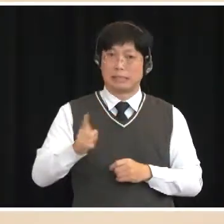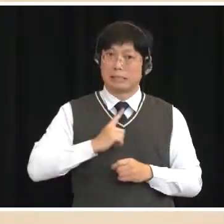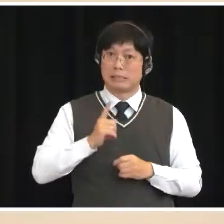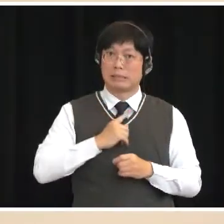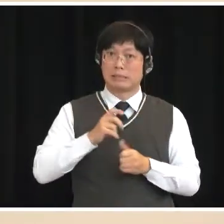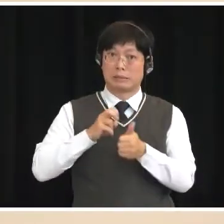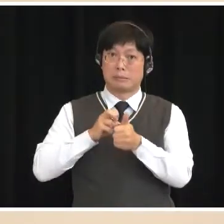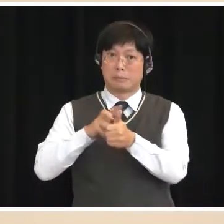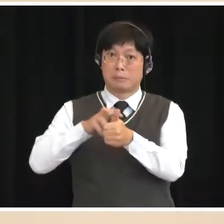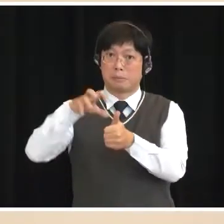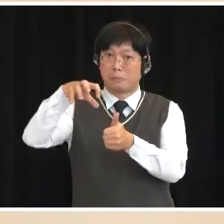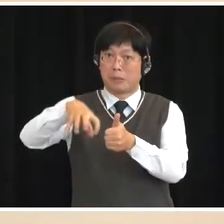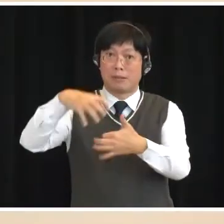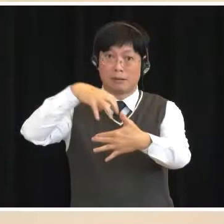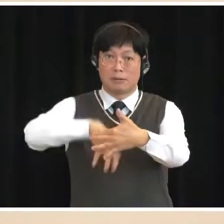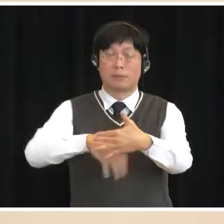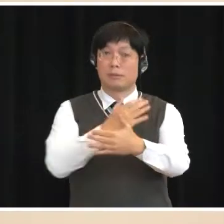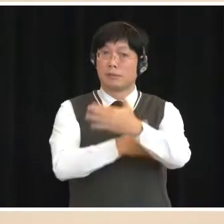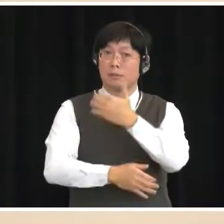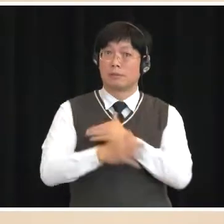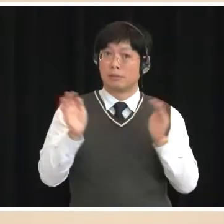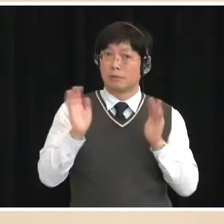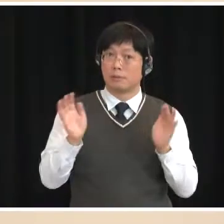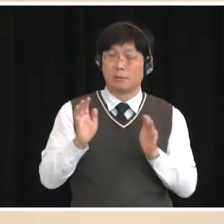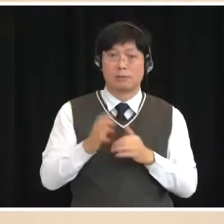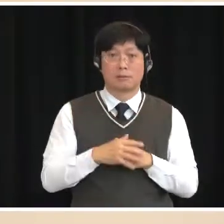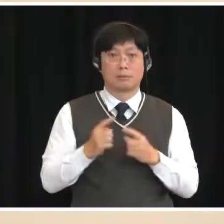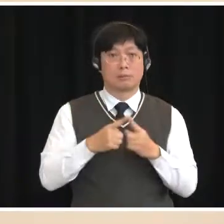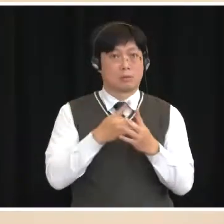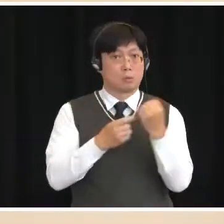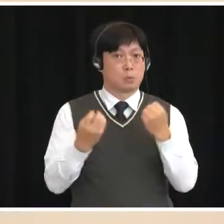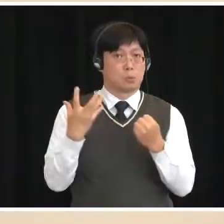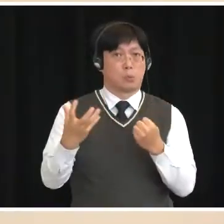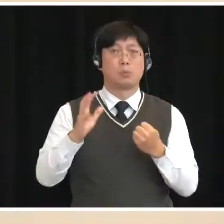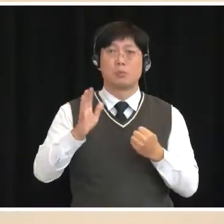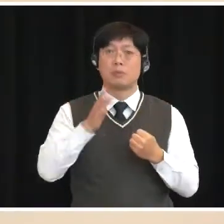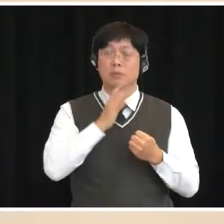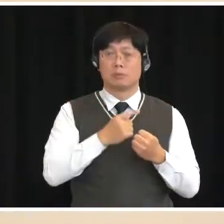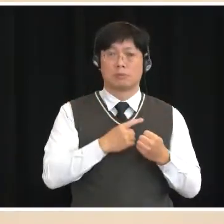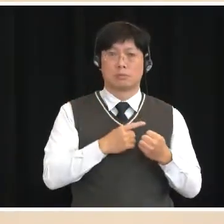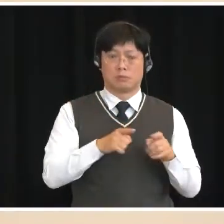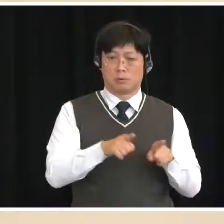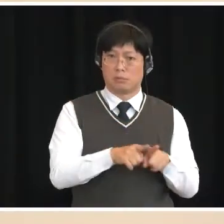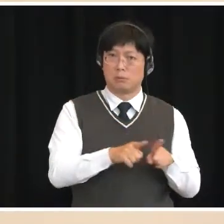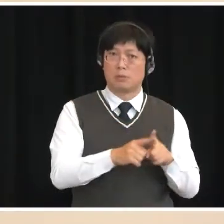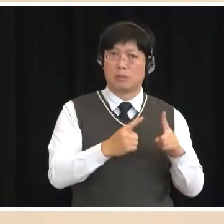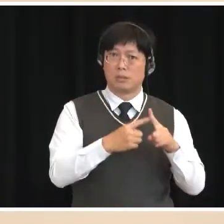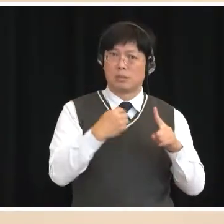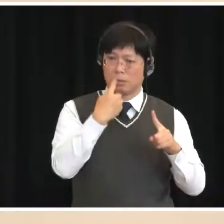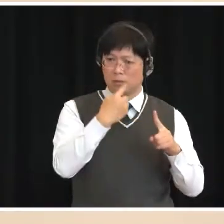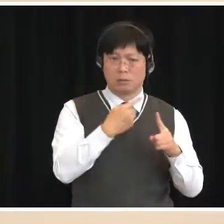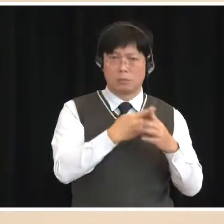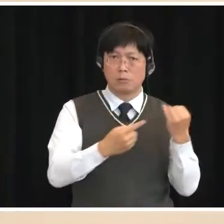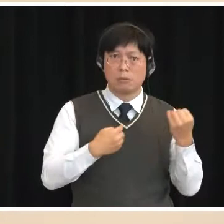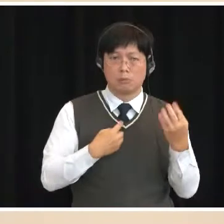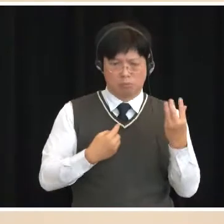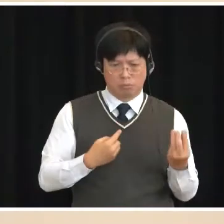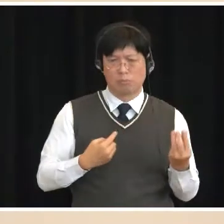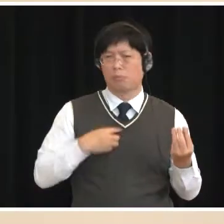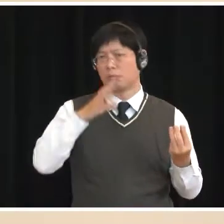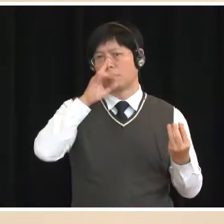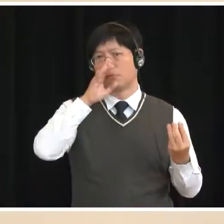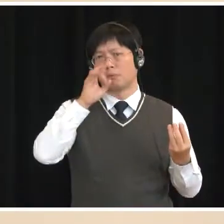smaller population than Taipei, and I'm curious as to why it would have more residential care institutes and many